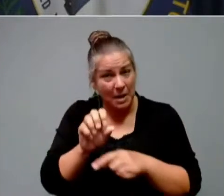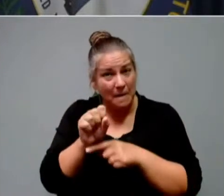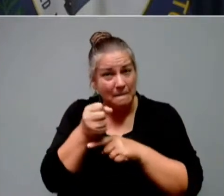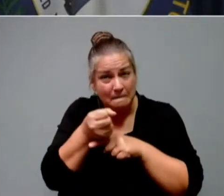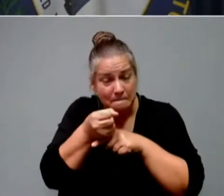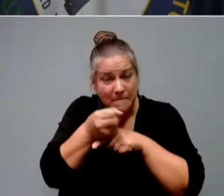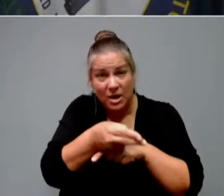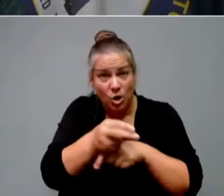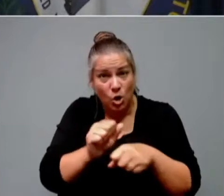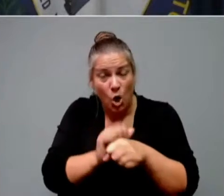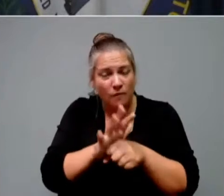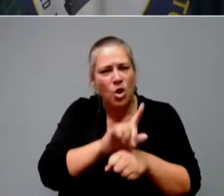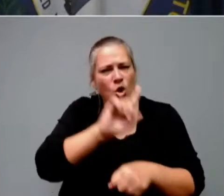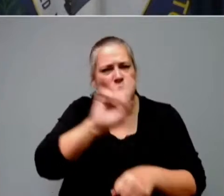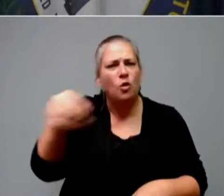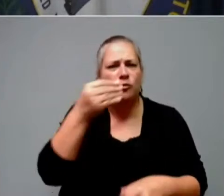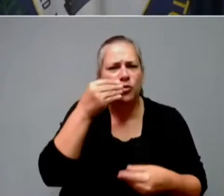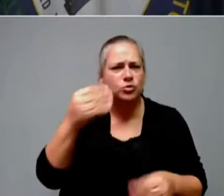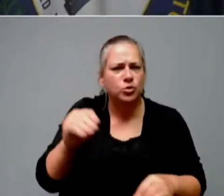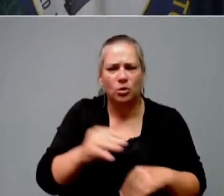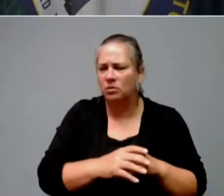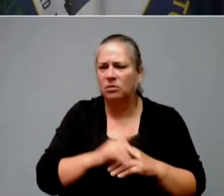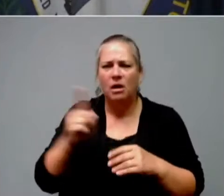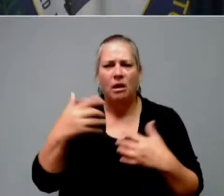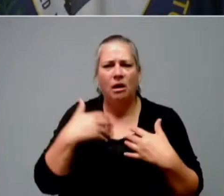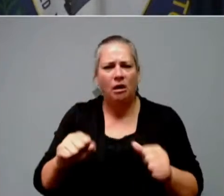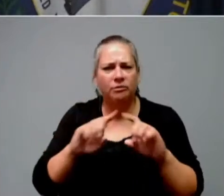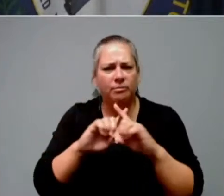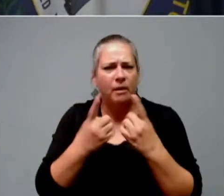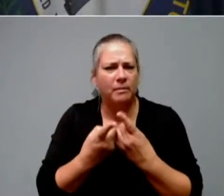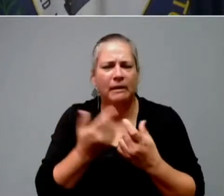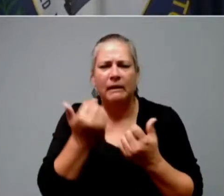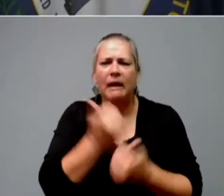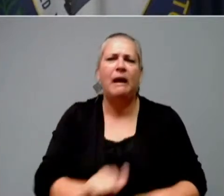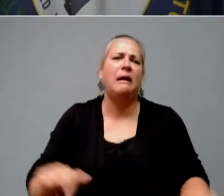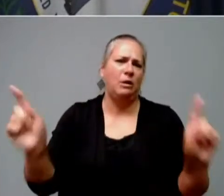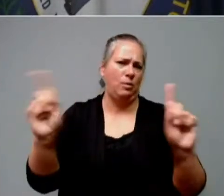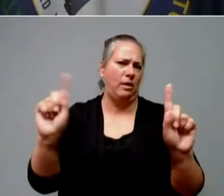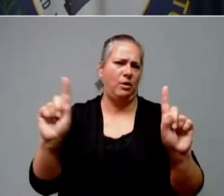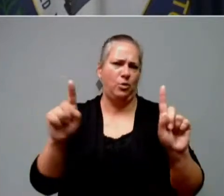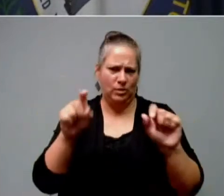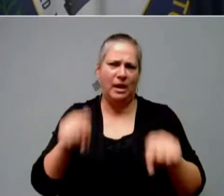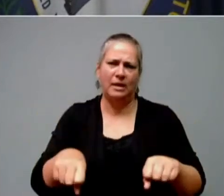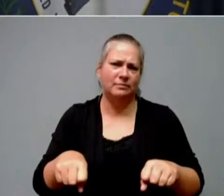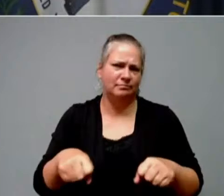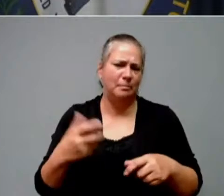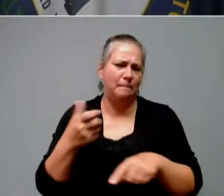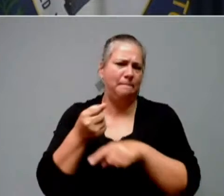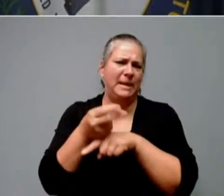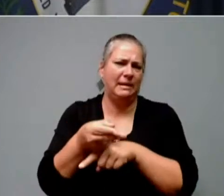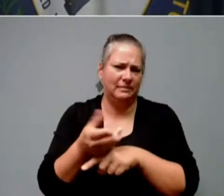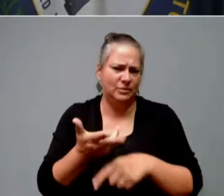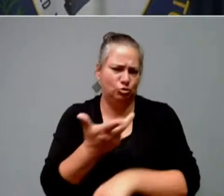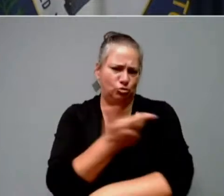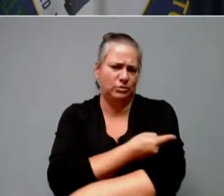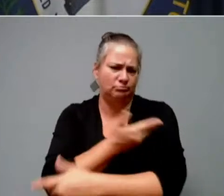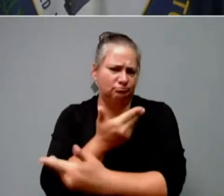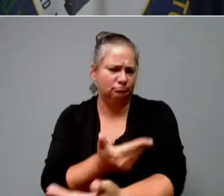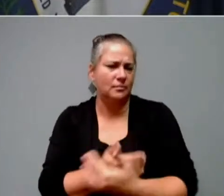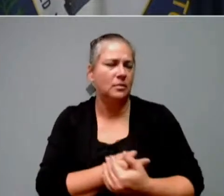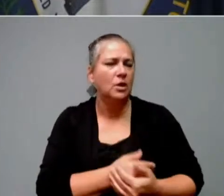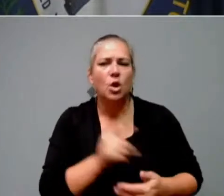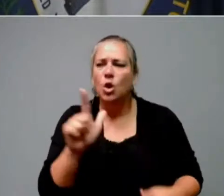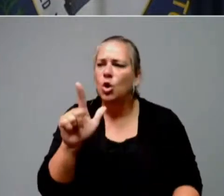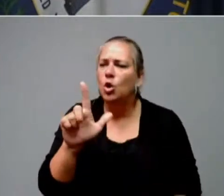the grocery store, your local health department, just about anywhere. All right, last question. Sarah, I think it's Lou from